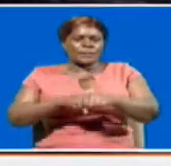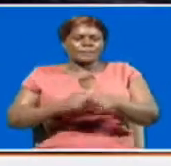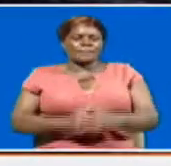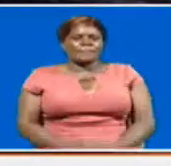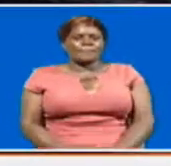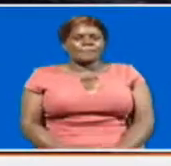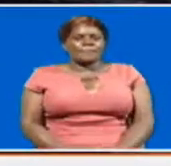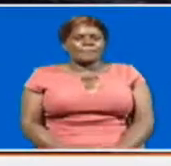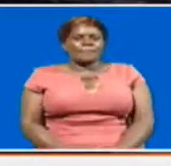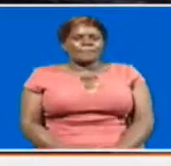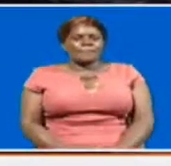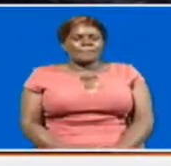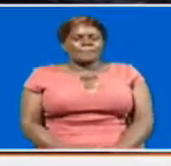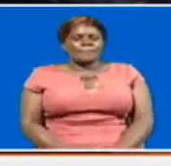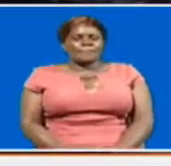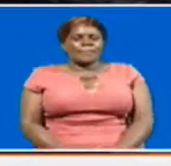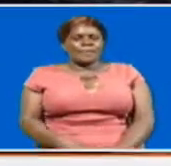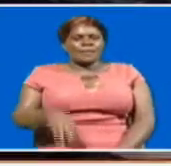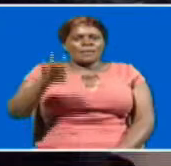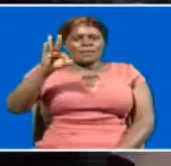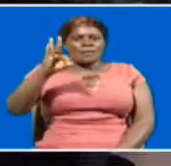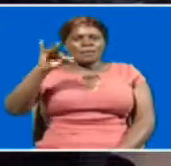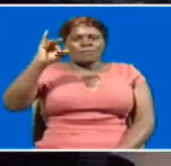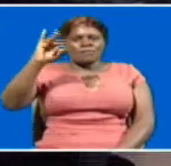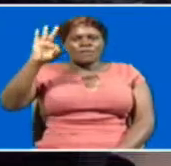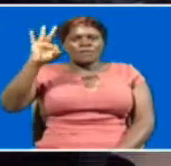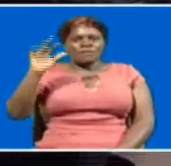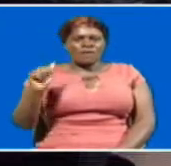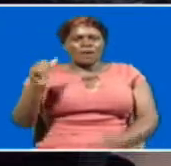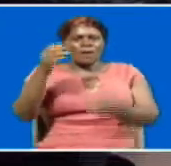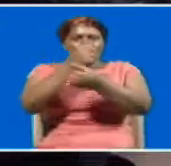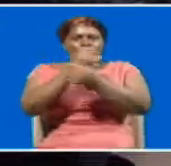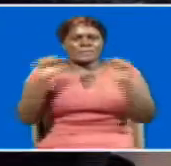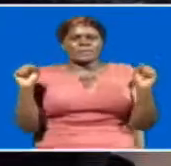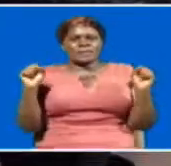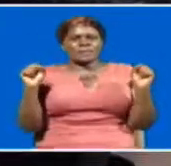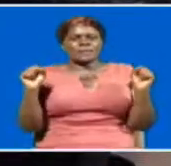Now, away from that, FIFA President Gianni Infantino has said the